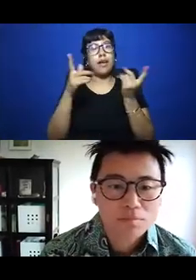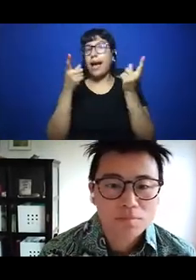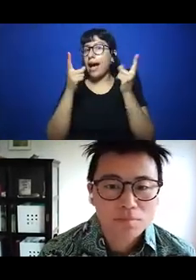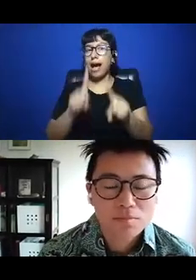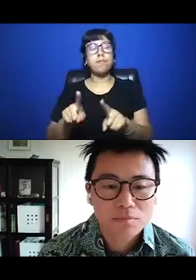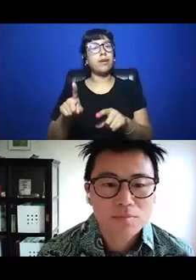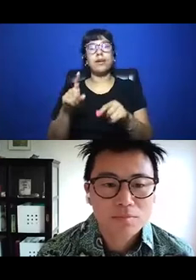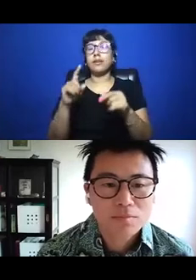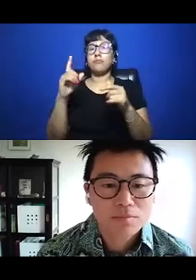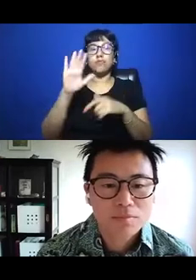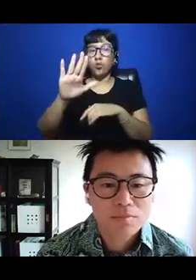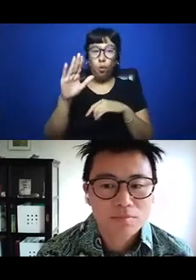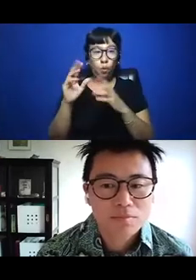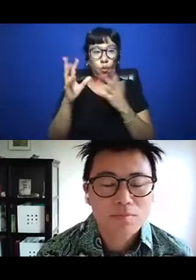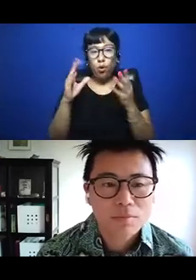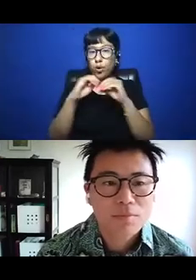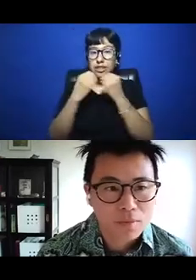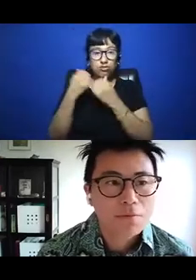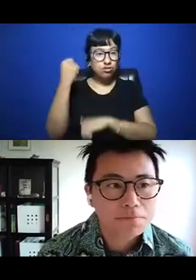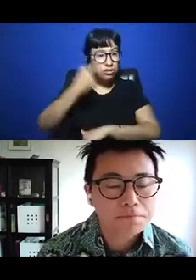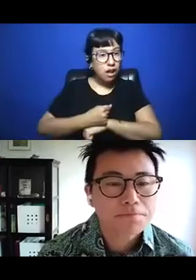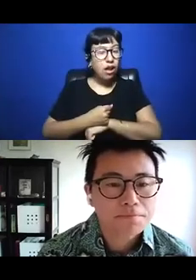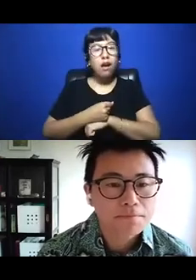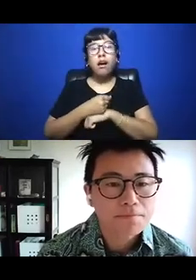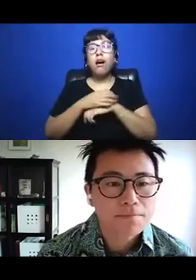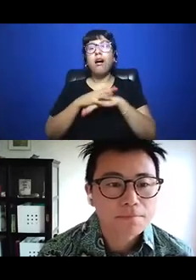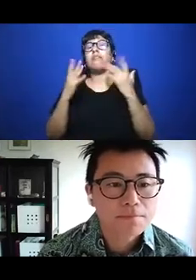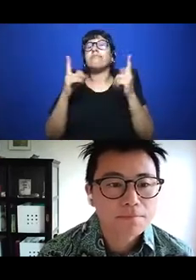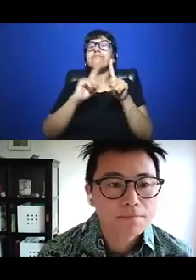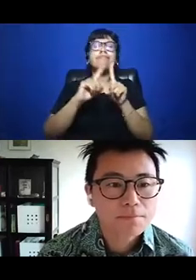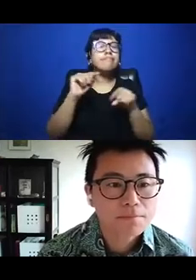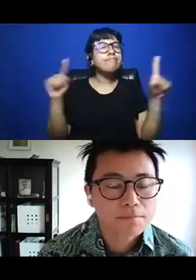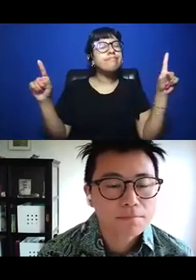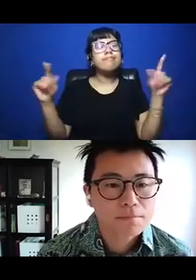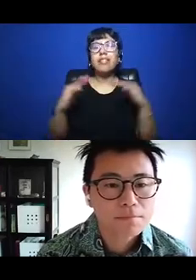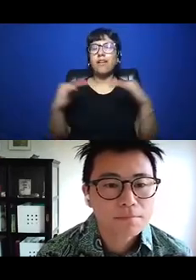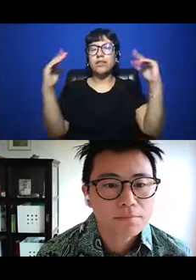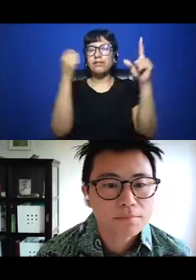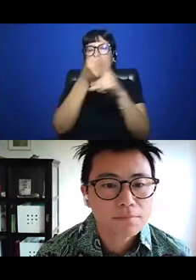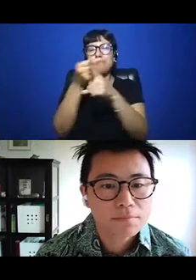you're doing, it can have different levels of impact.